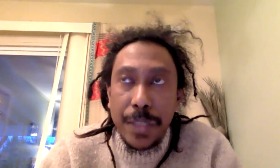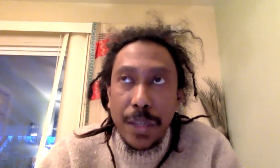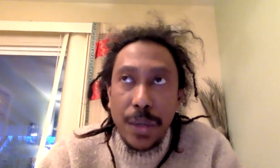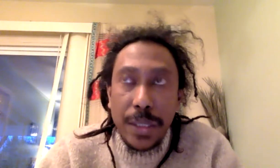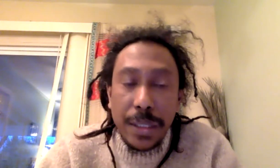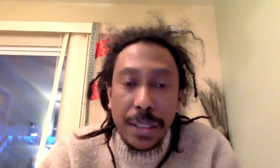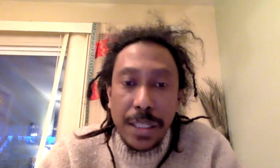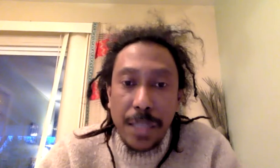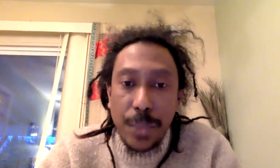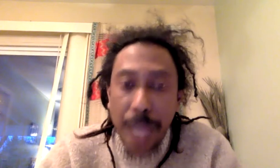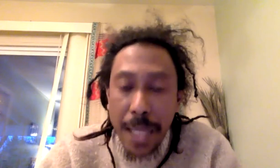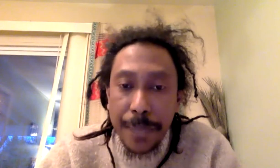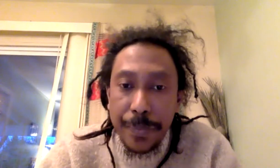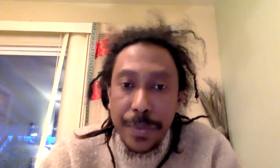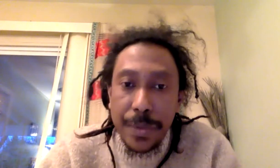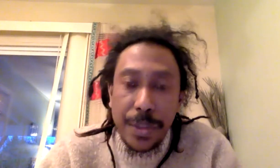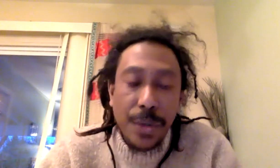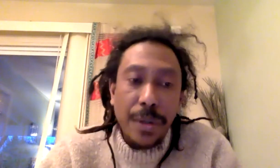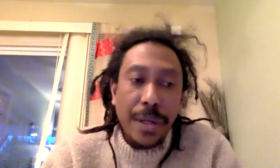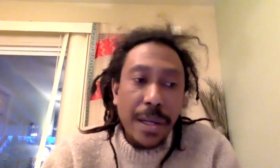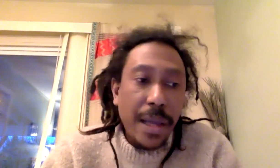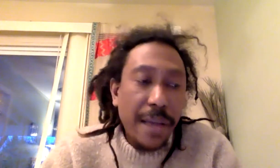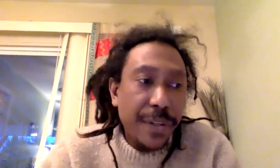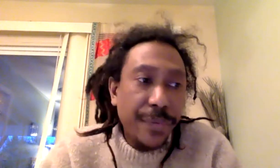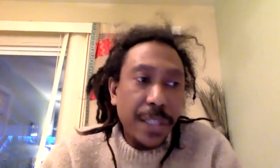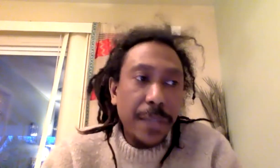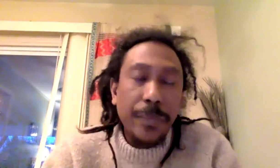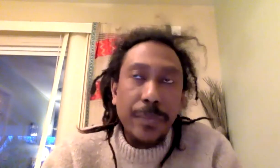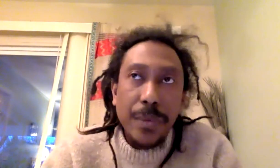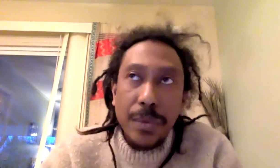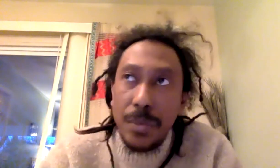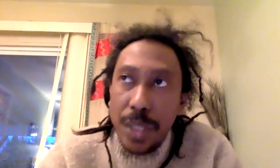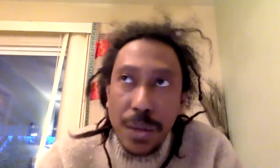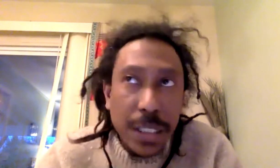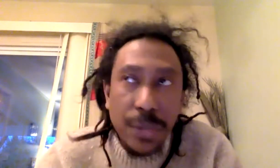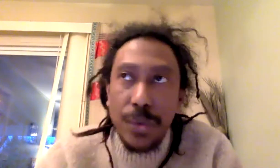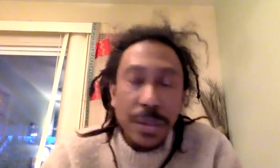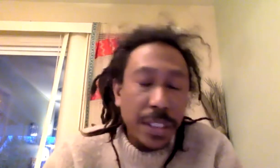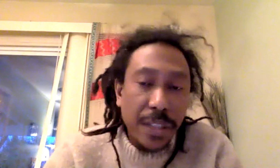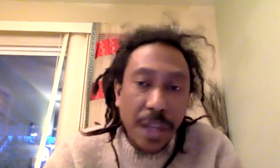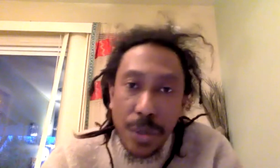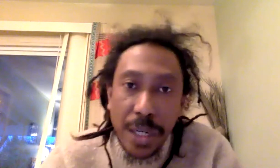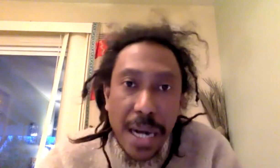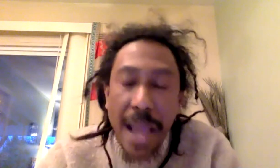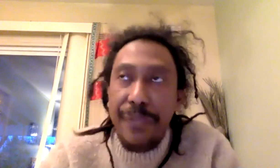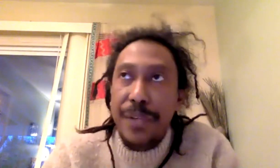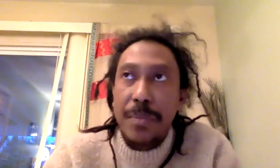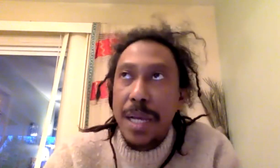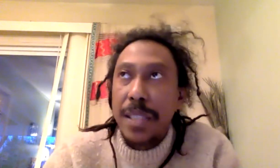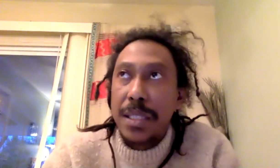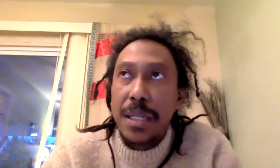they called Saburaha. So everything we're gonna do in our life